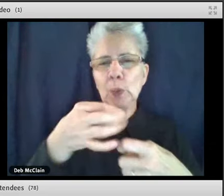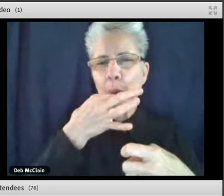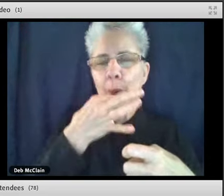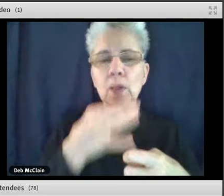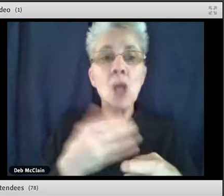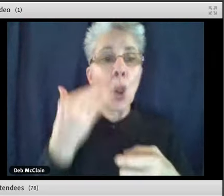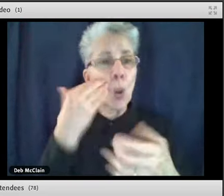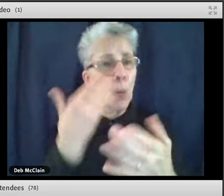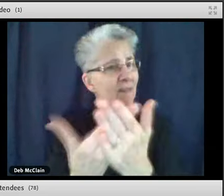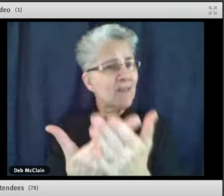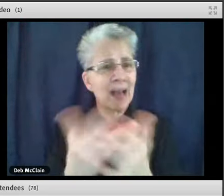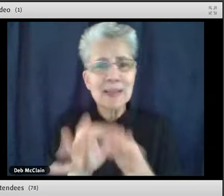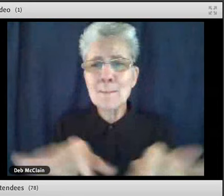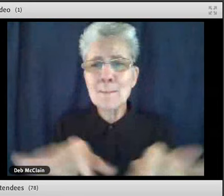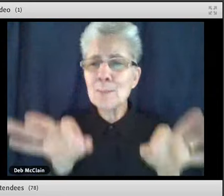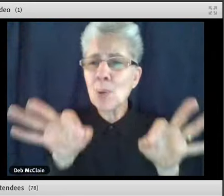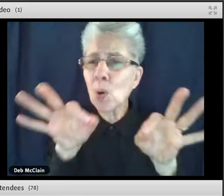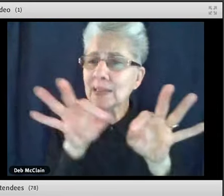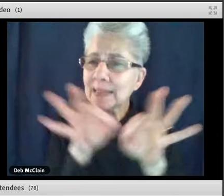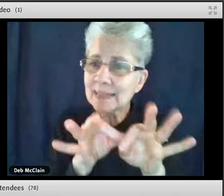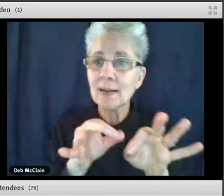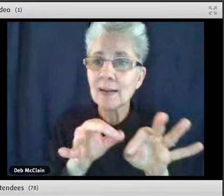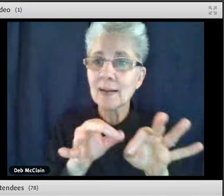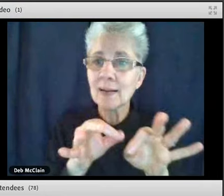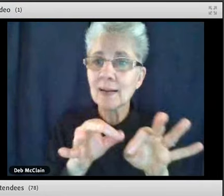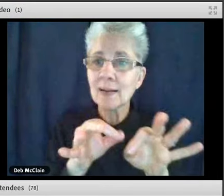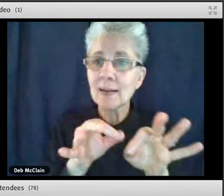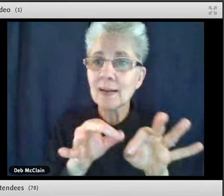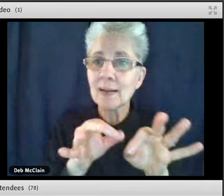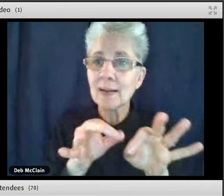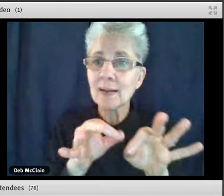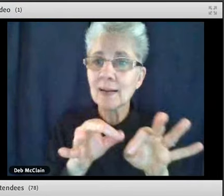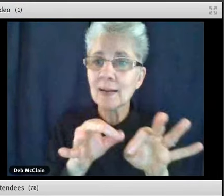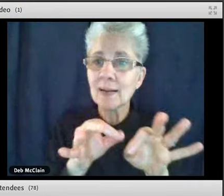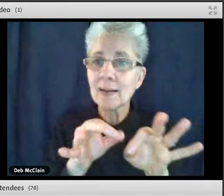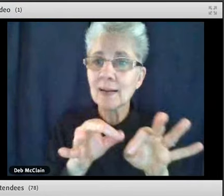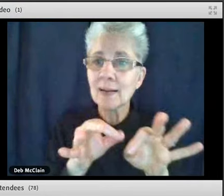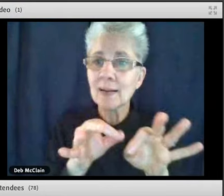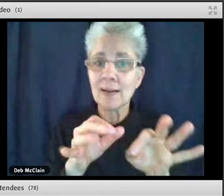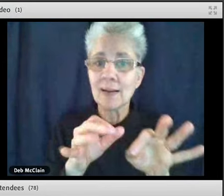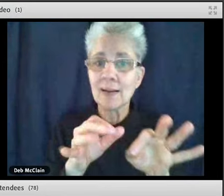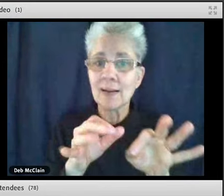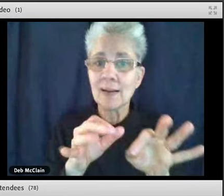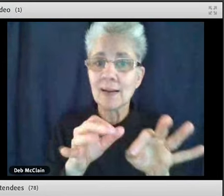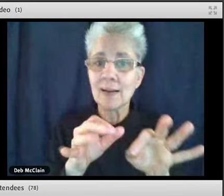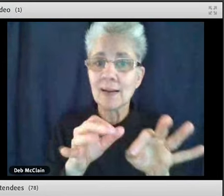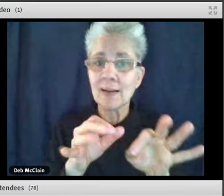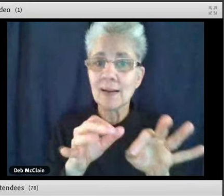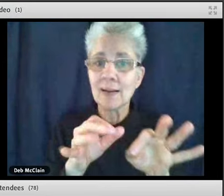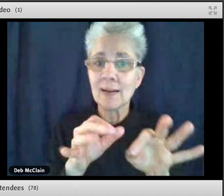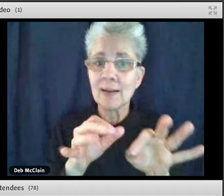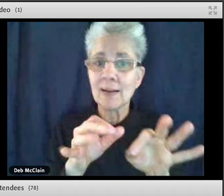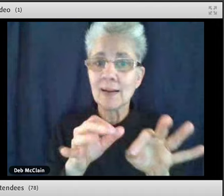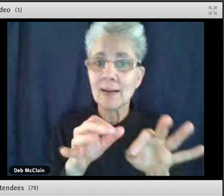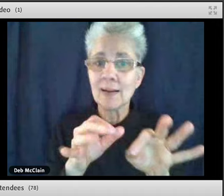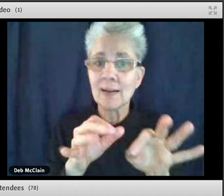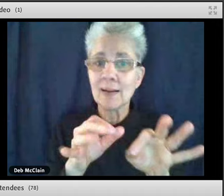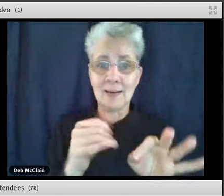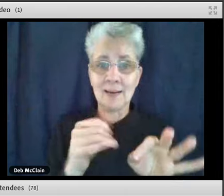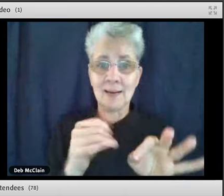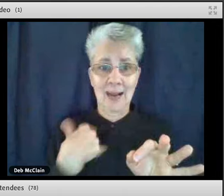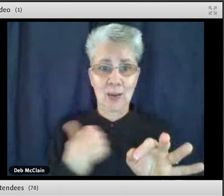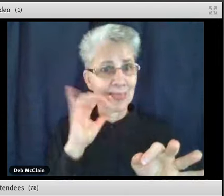he have any technology? Because what about, calling him or texting him or doing a video chat? They've got some free